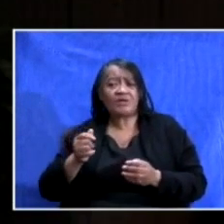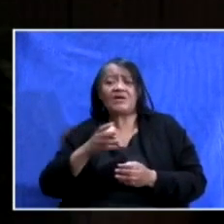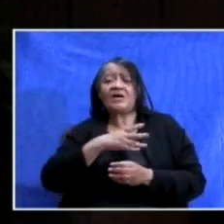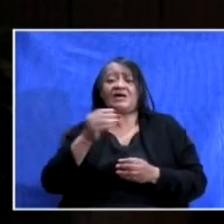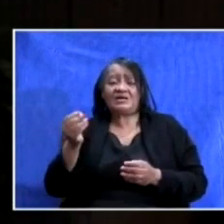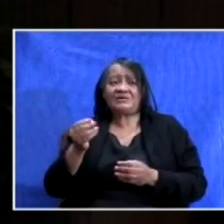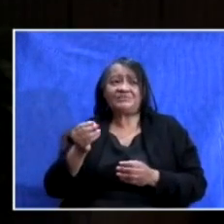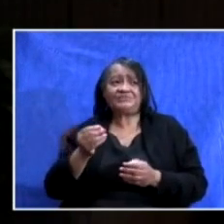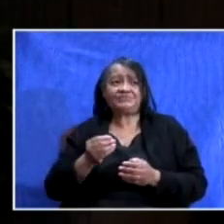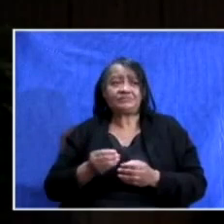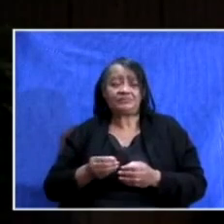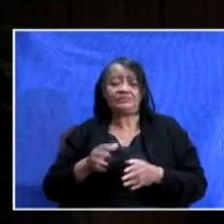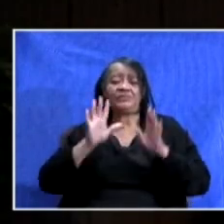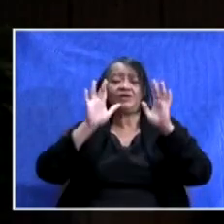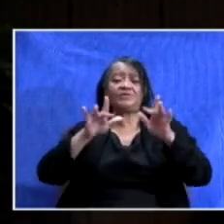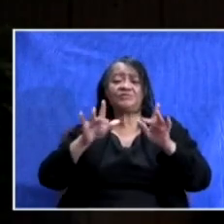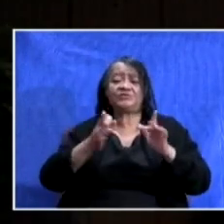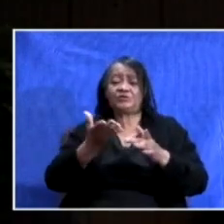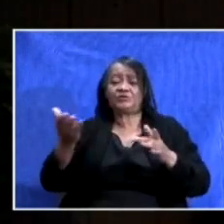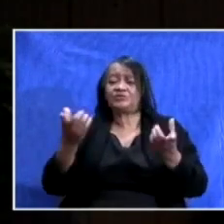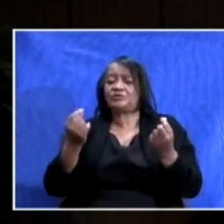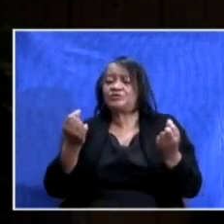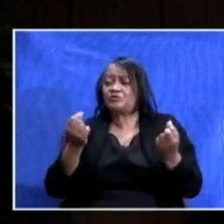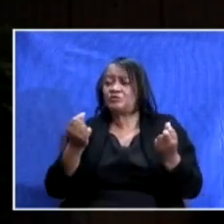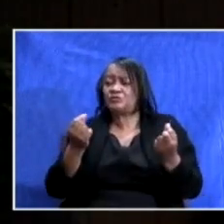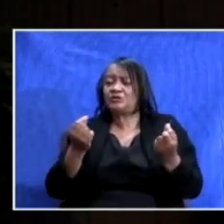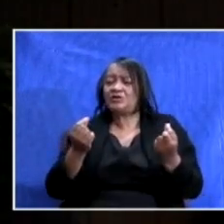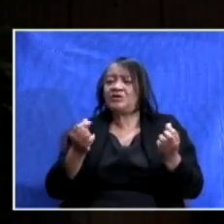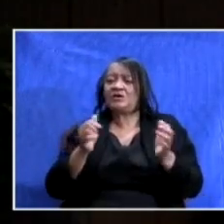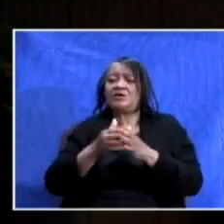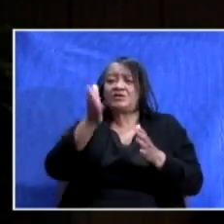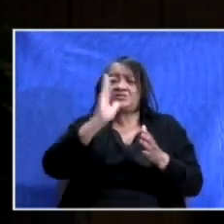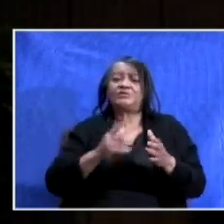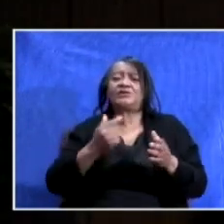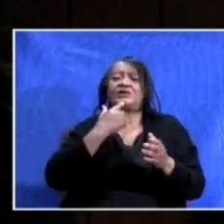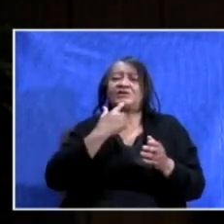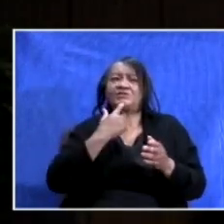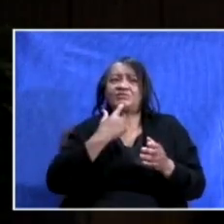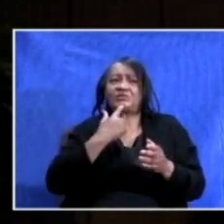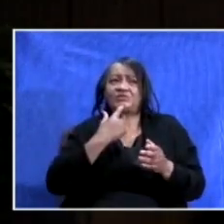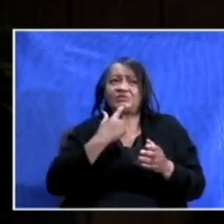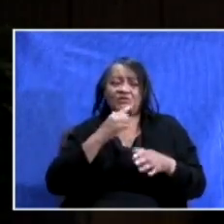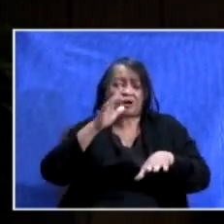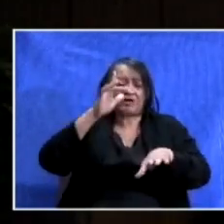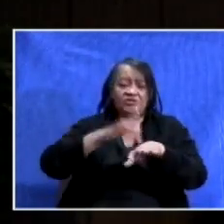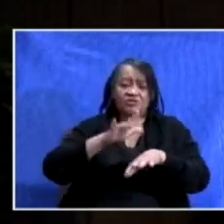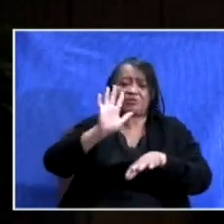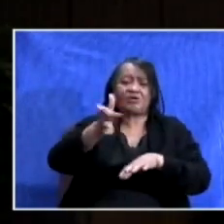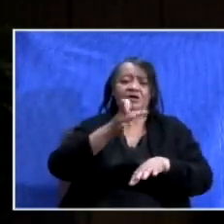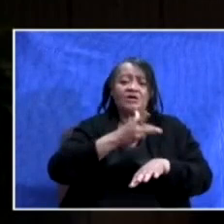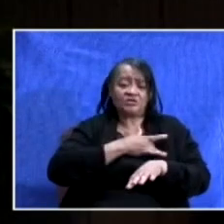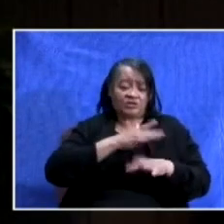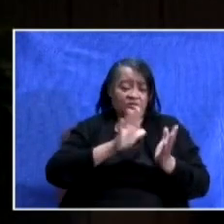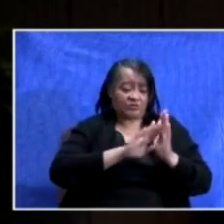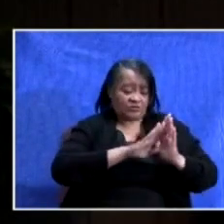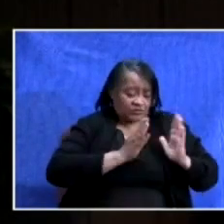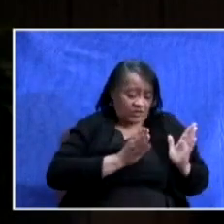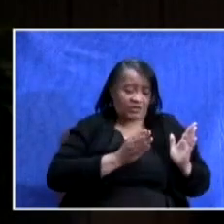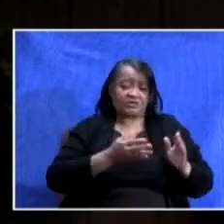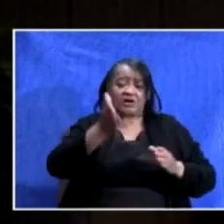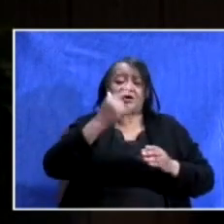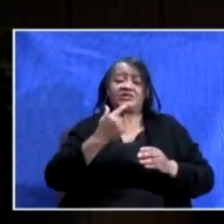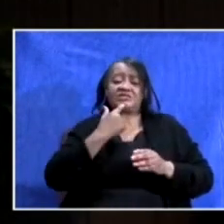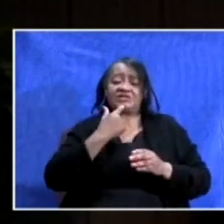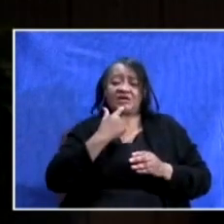And the merciful thing to do was, God said, God will touch your heart if you're open to God. God